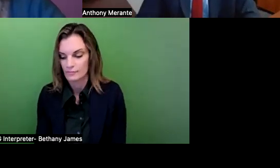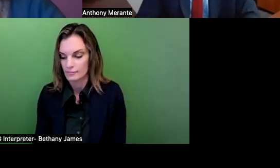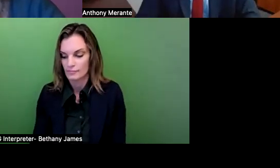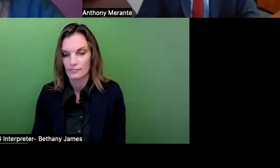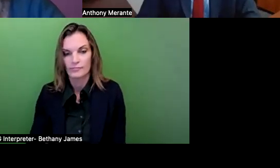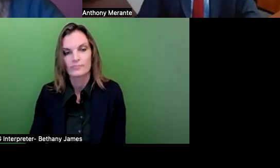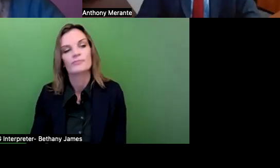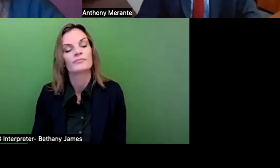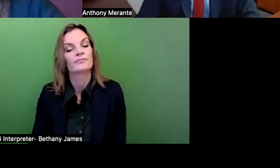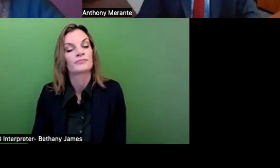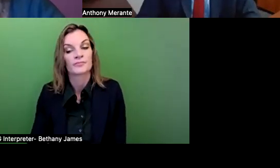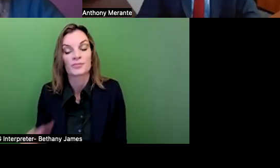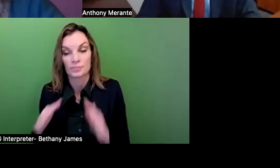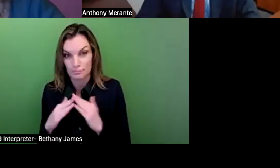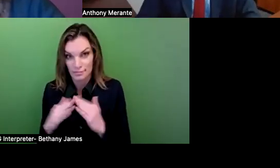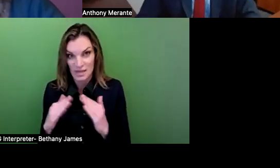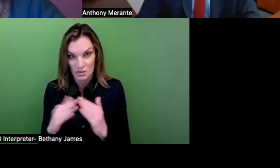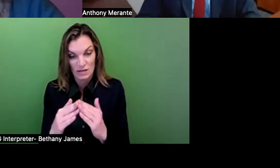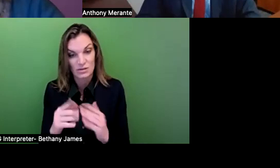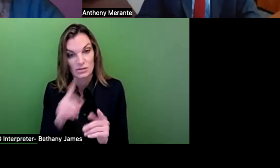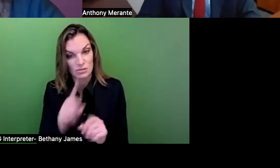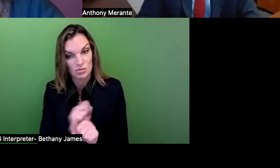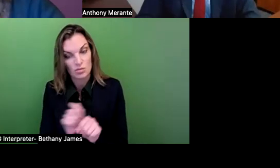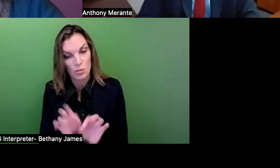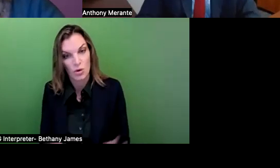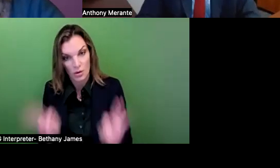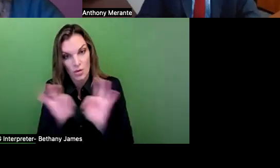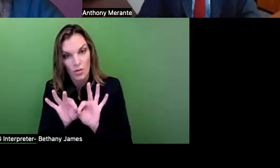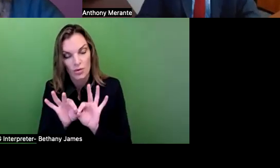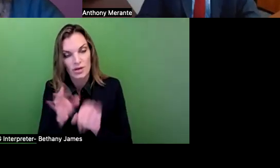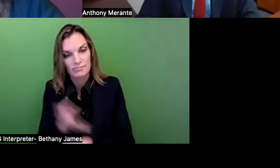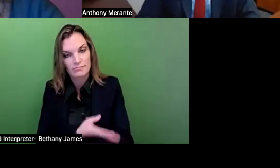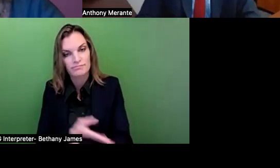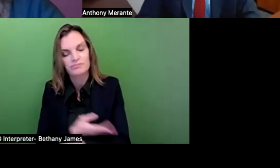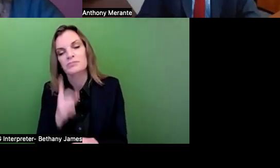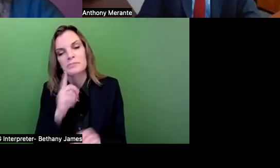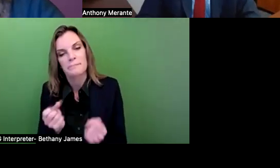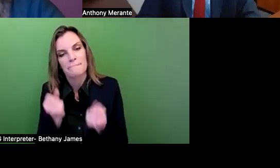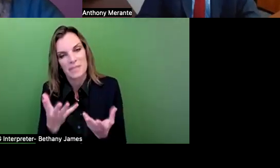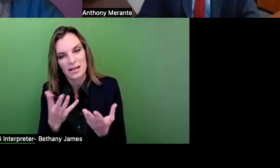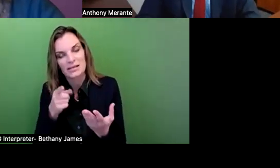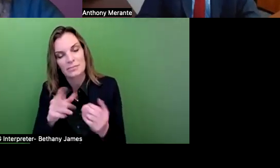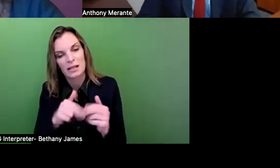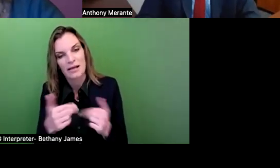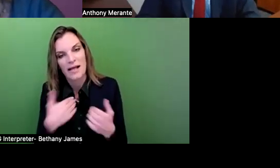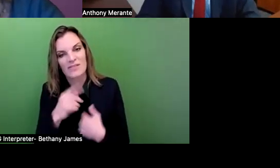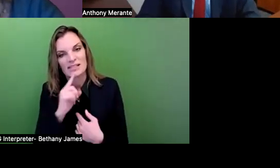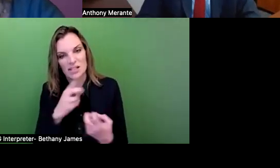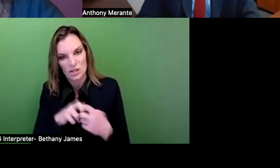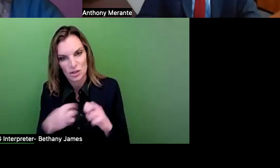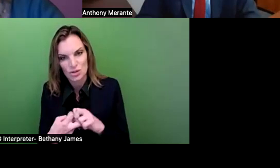downtown revitalization is a city priority, but many older buildings have serious issues with housing and health